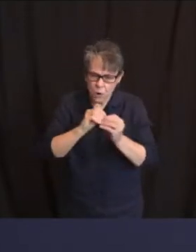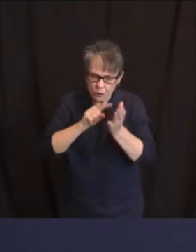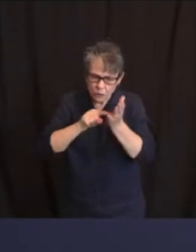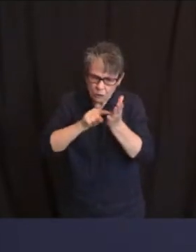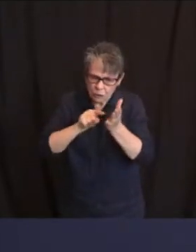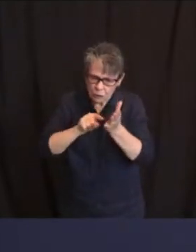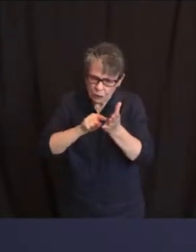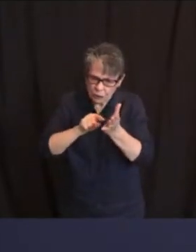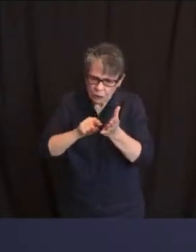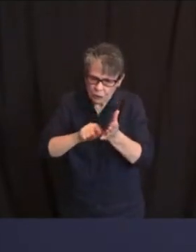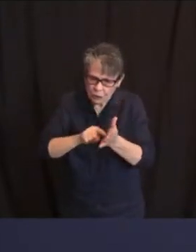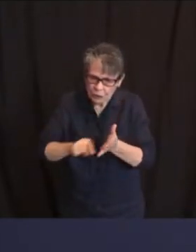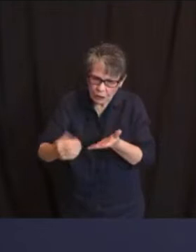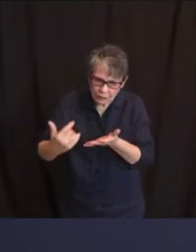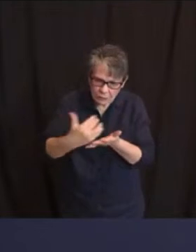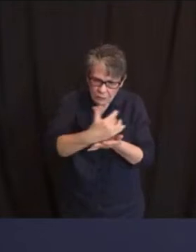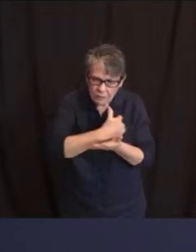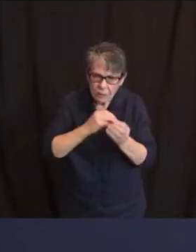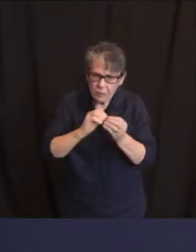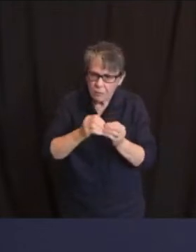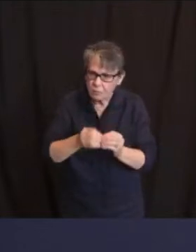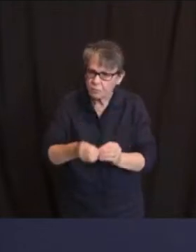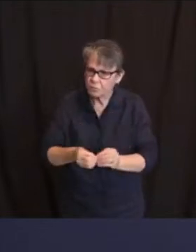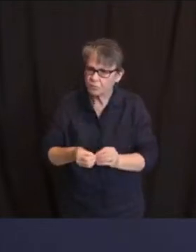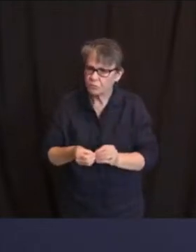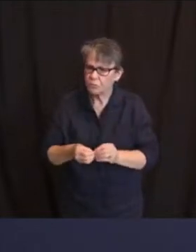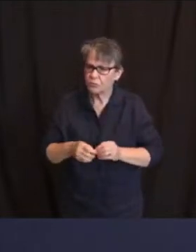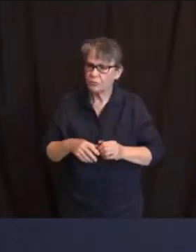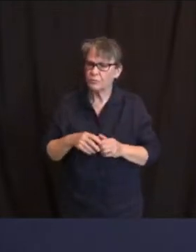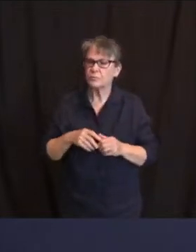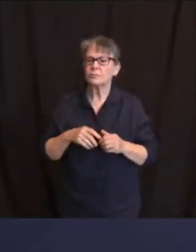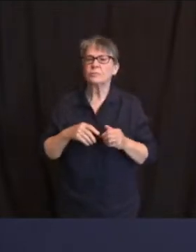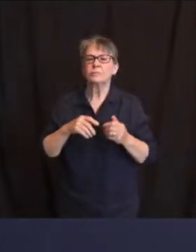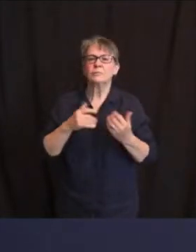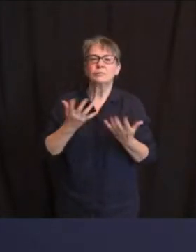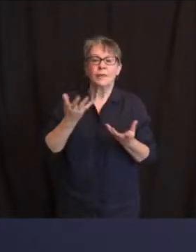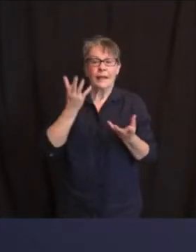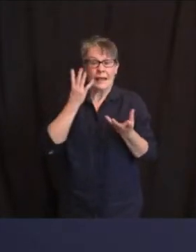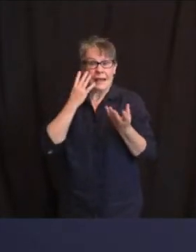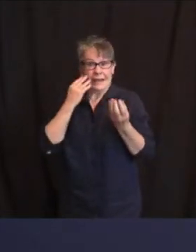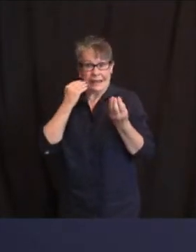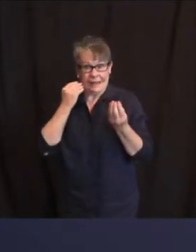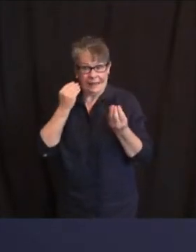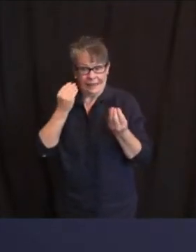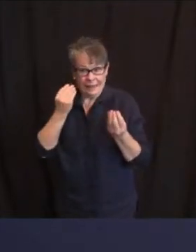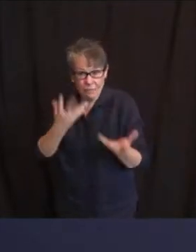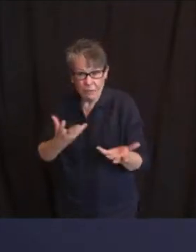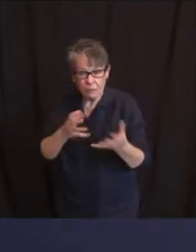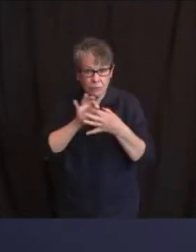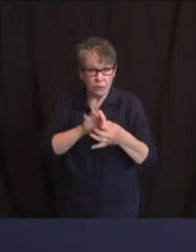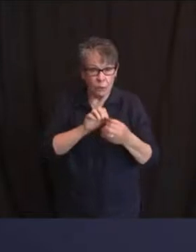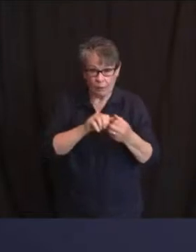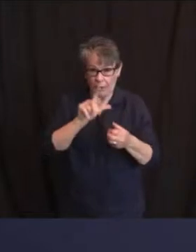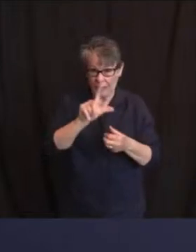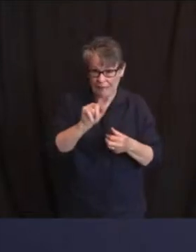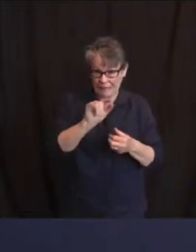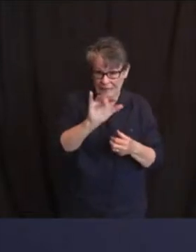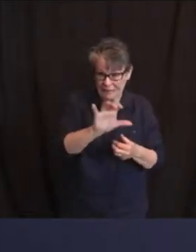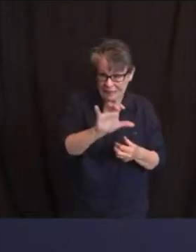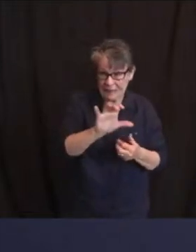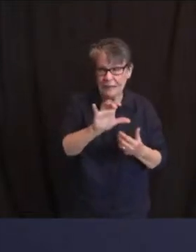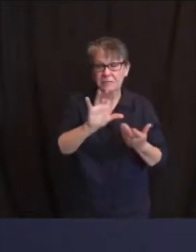the information that is given to the long-term care facility is actually that if they have a resident who dies in the hospital, they're supposed to count that as having died in